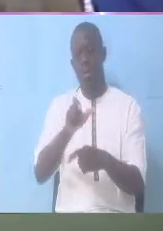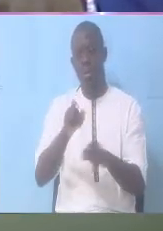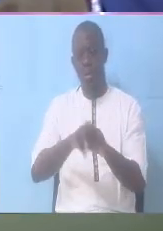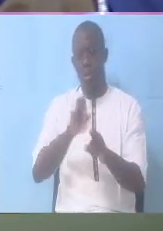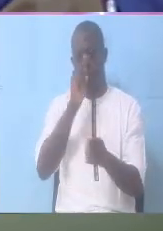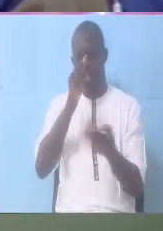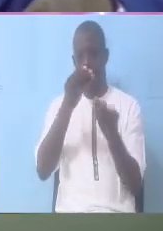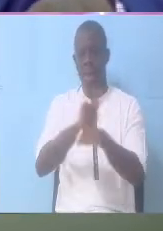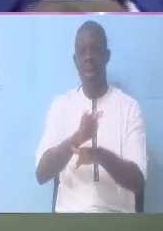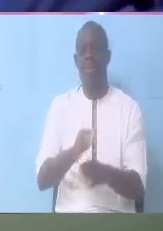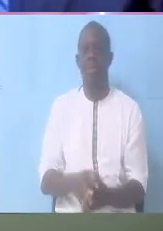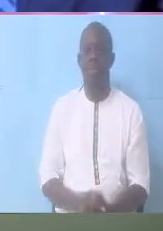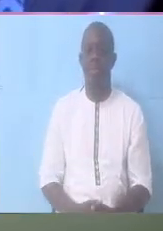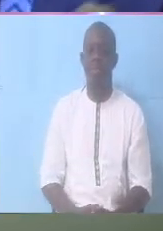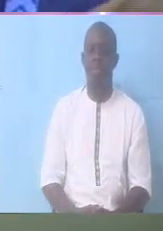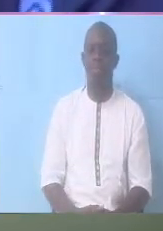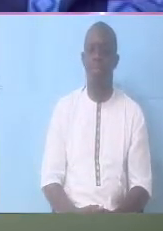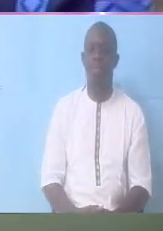Sambasanya number one?